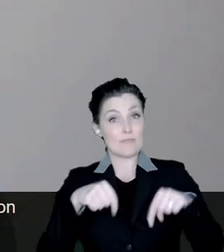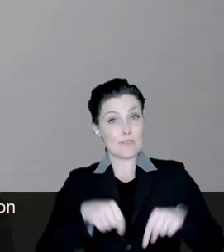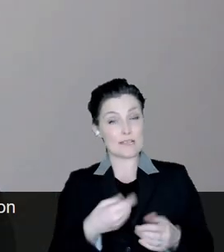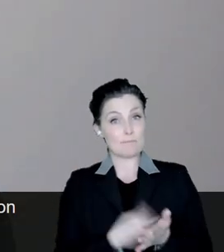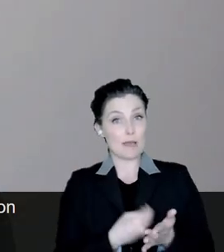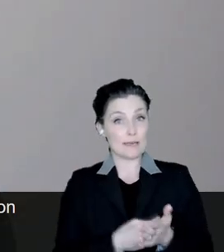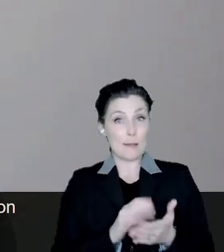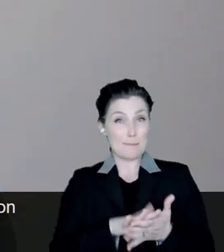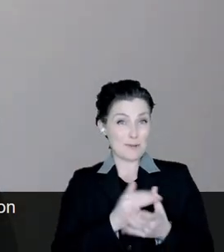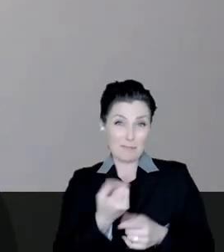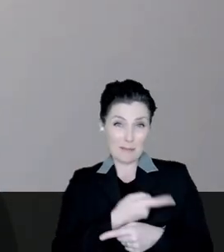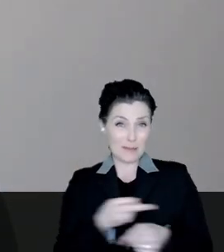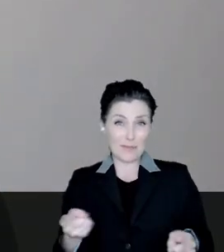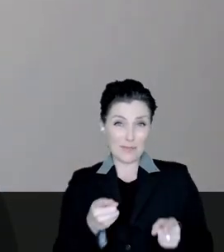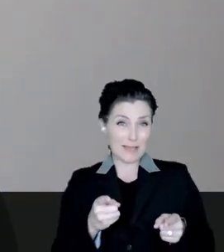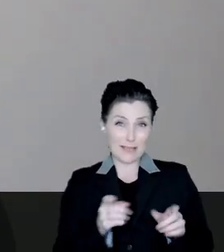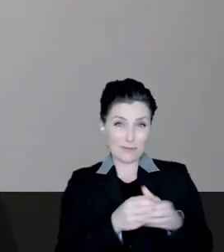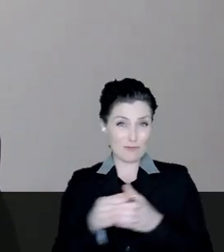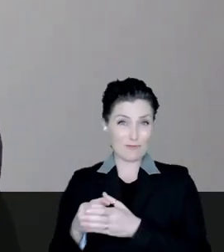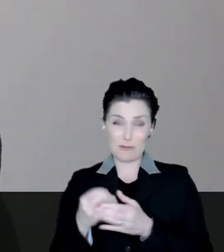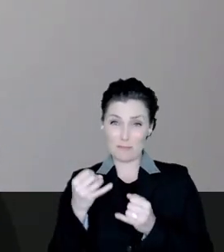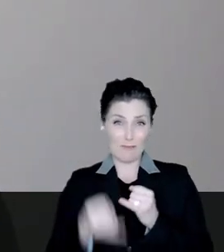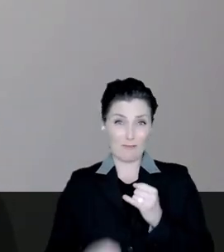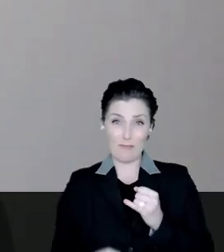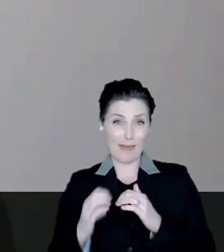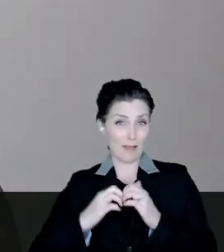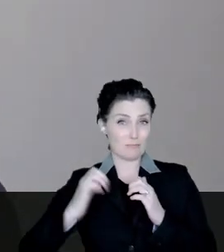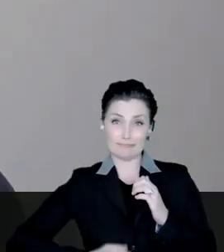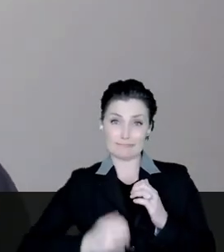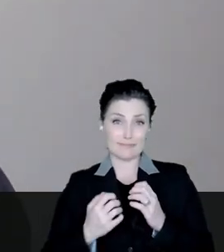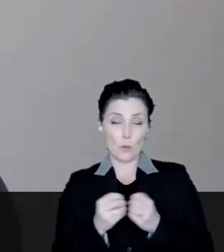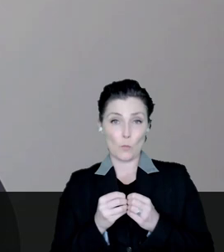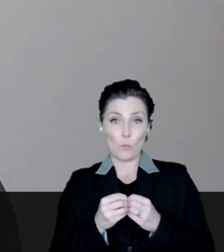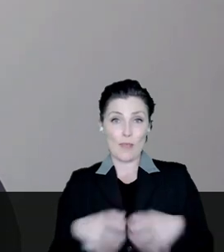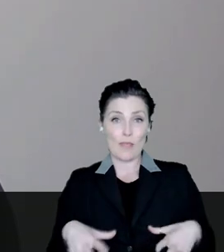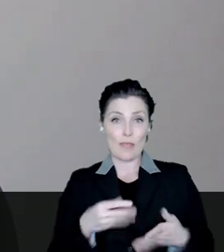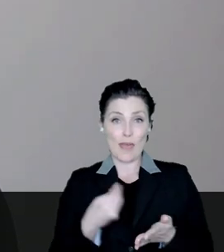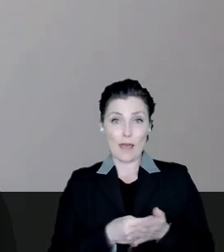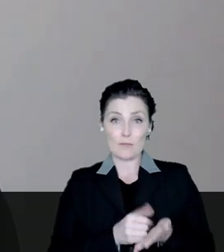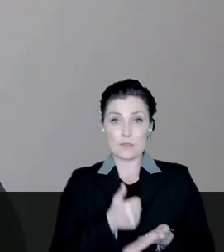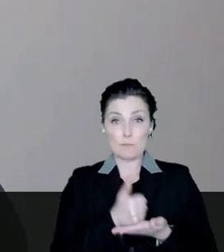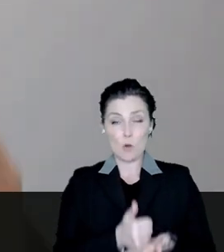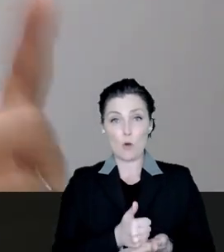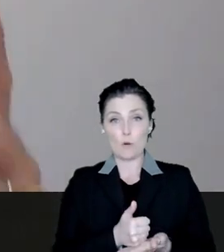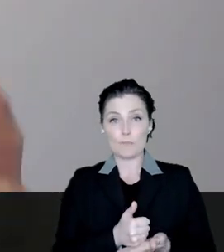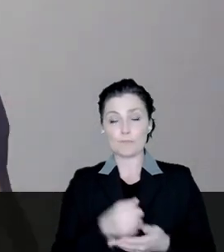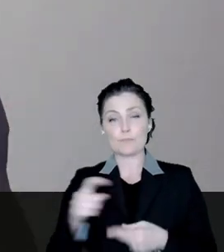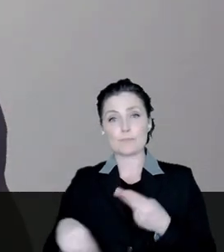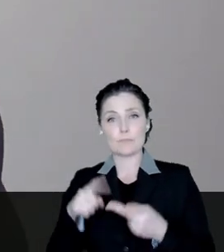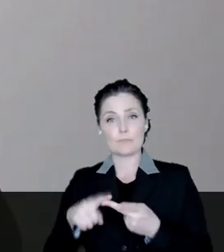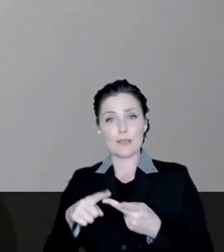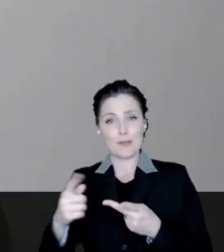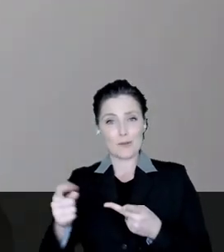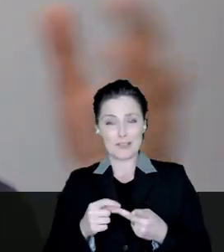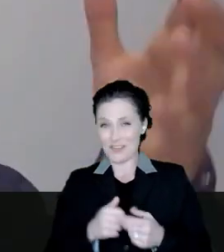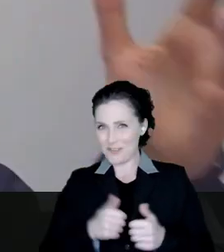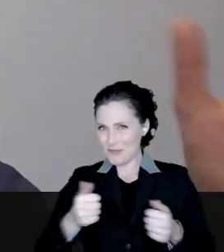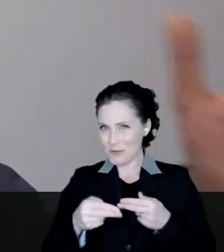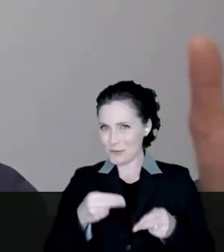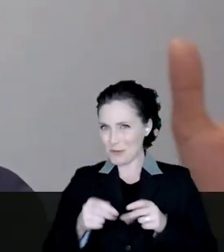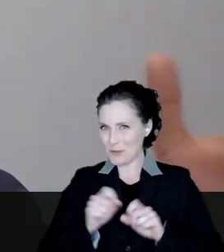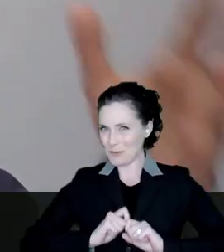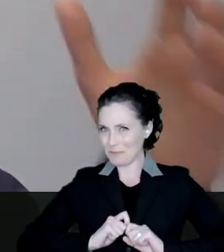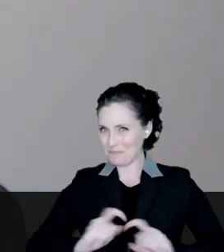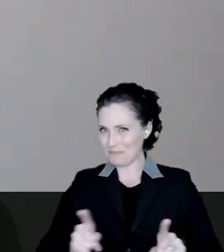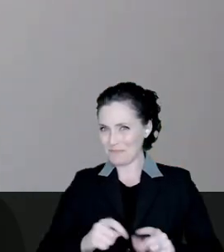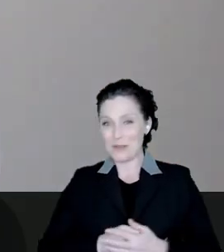under without this support. Jamal, in relation to your very good question, here's some really good news. We have a 24